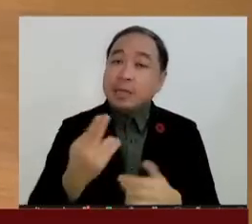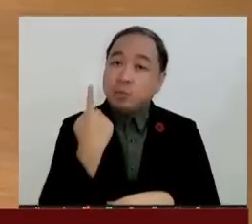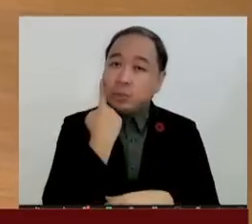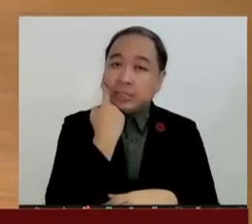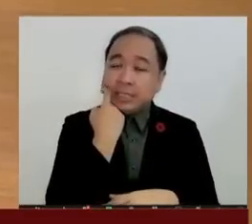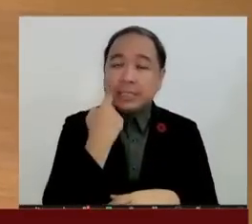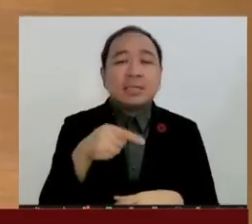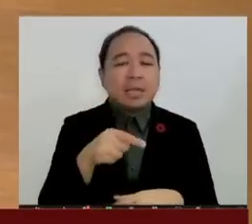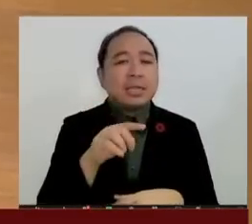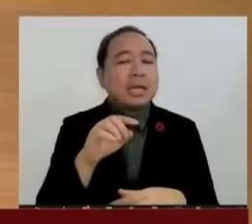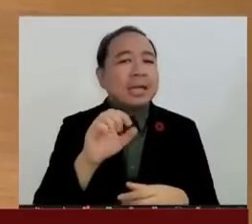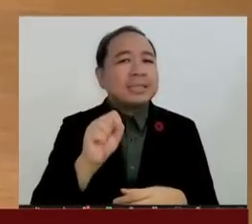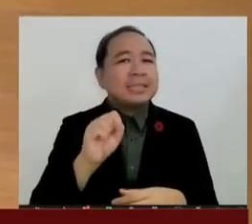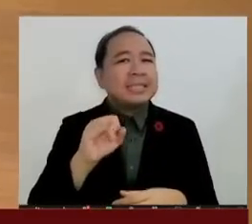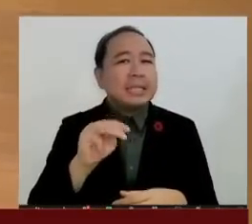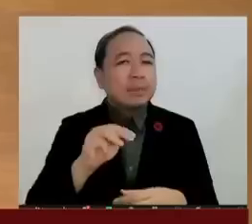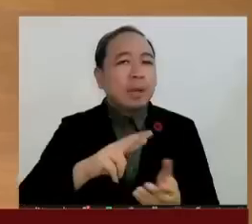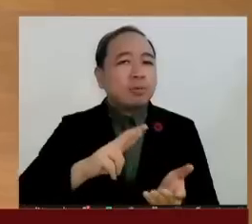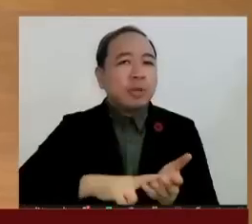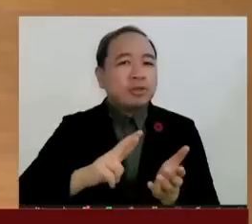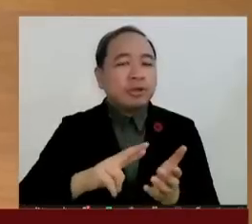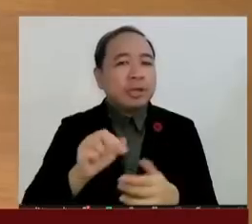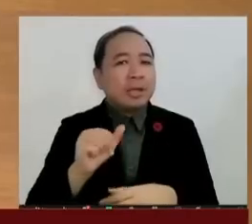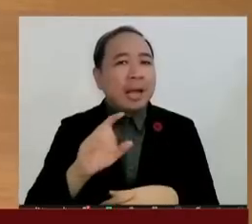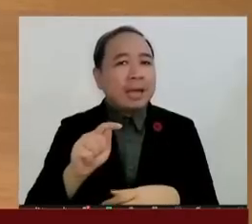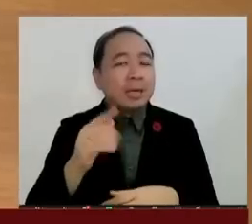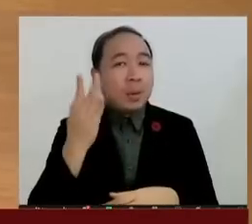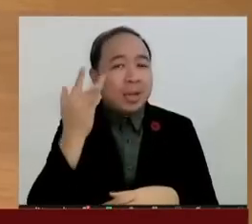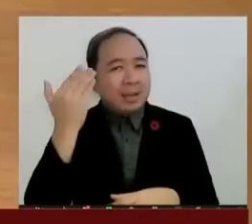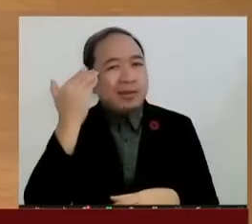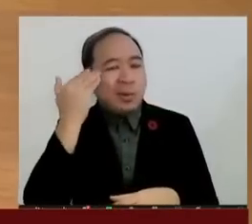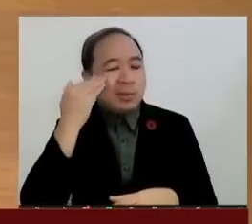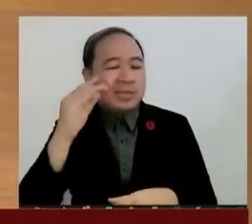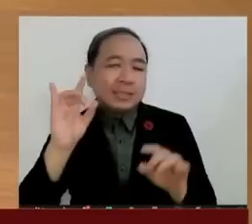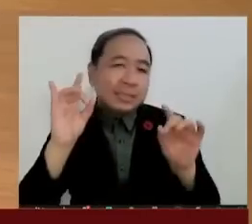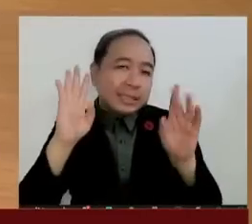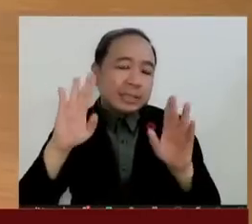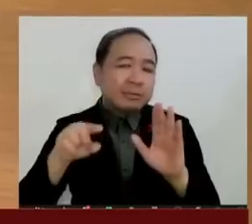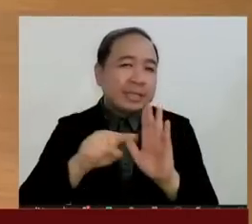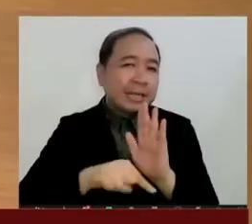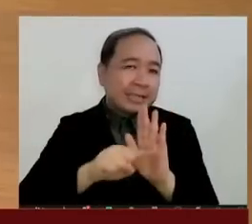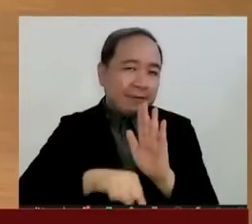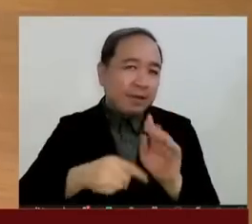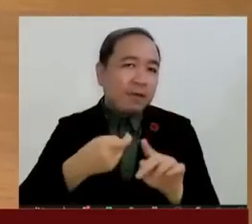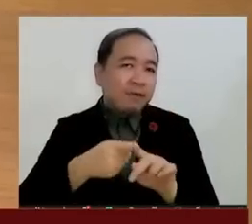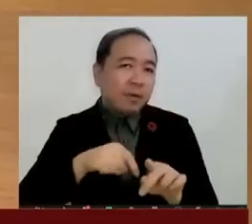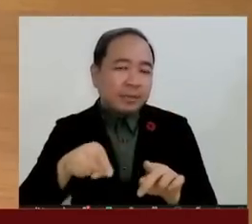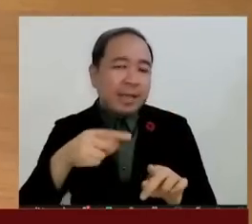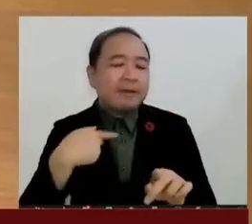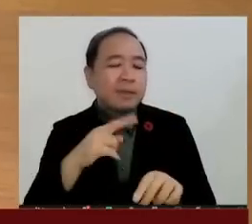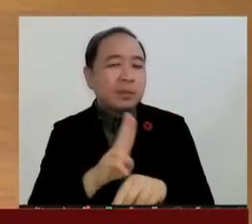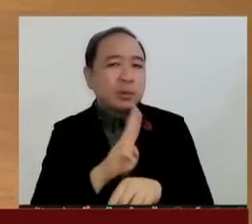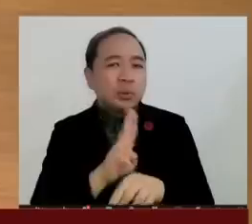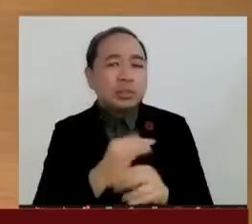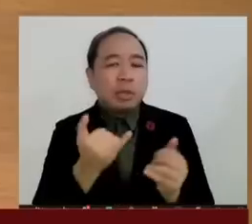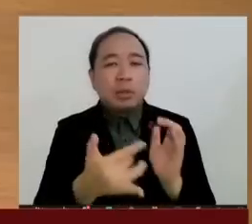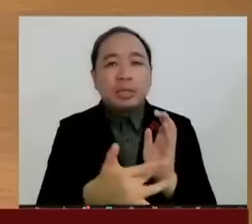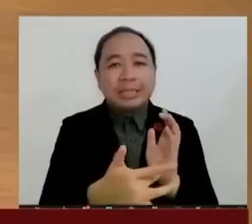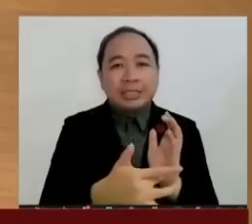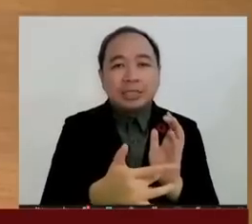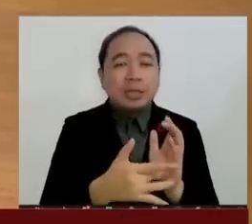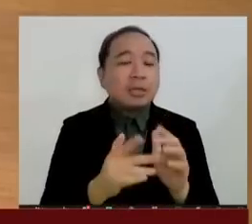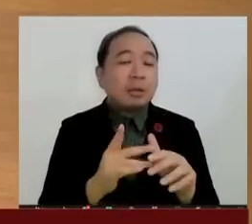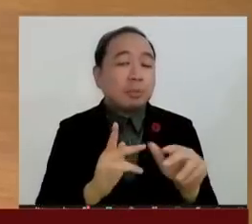we are mindful of the risks and vulnerabilities that can lead to negative consequences. Digital users and consumers shall be